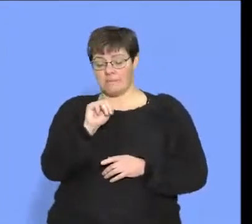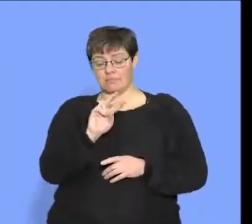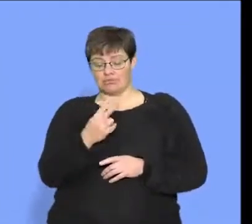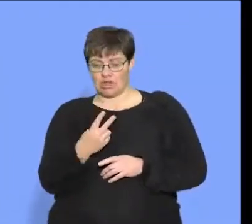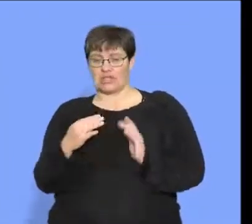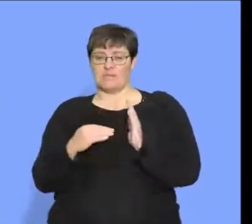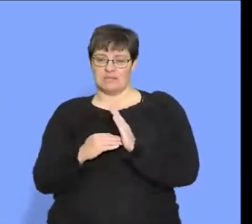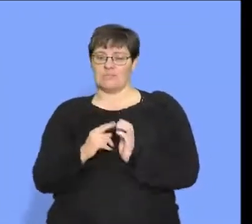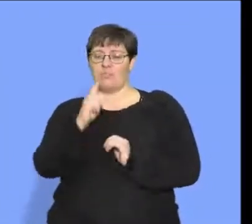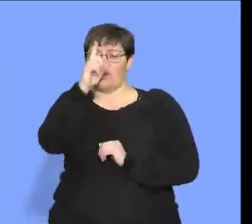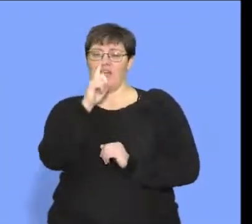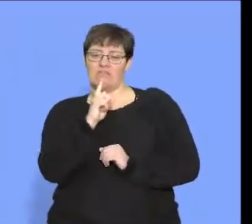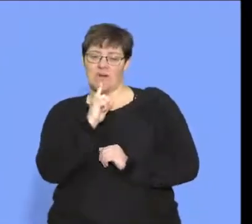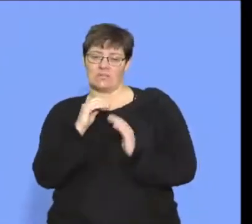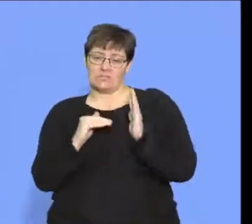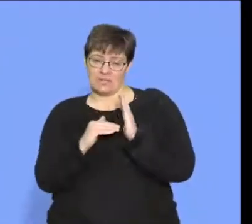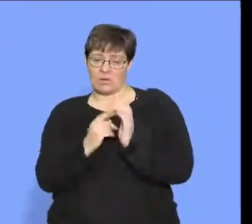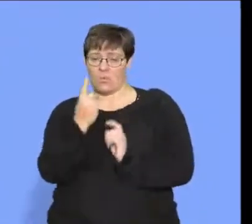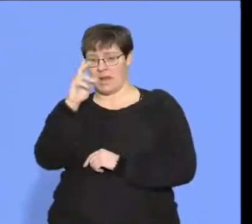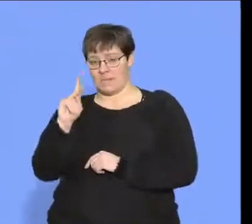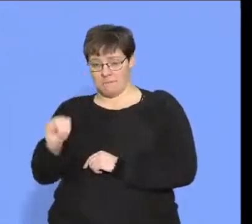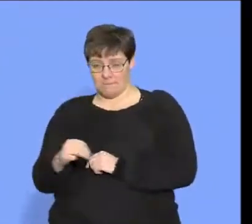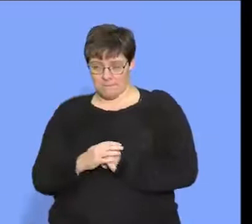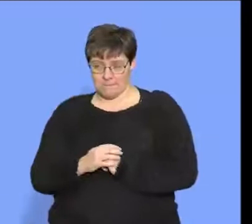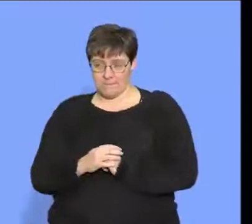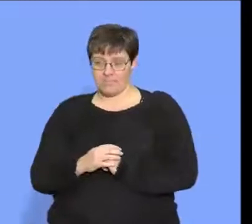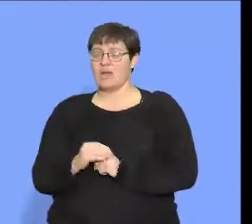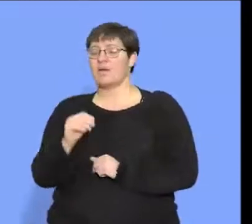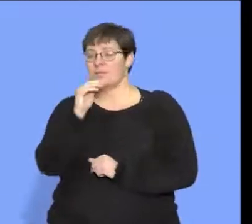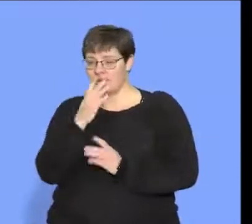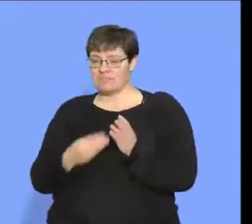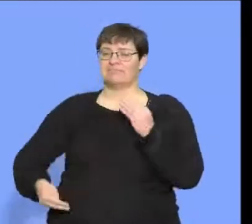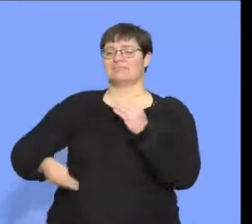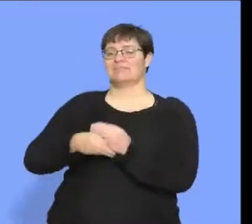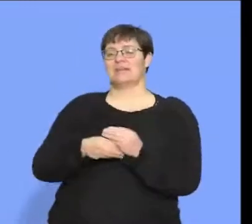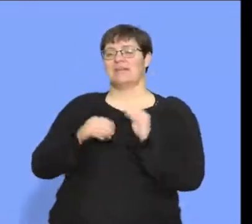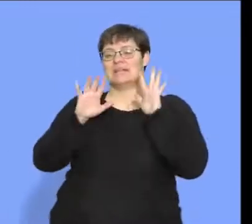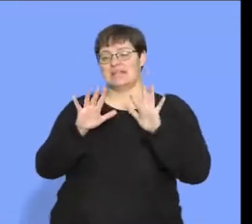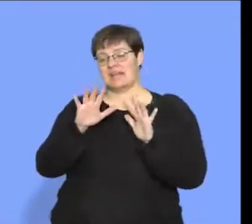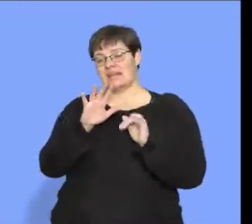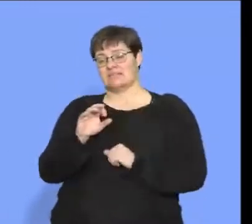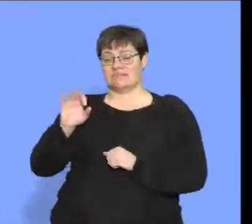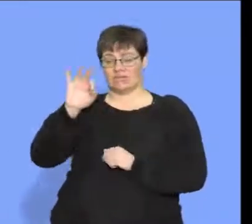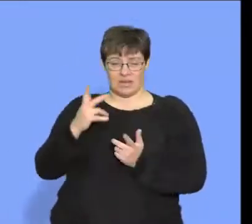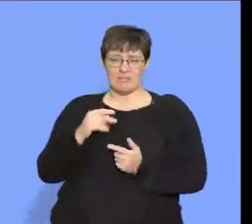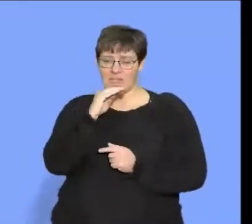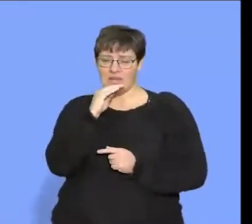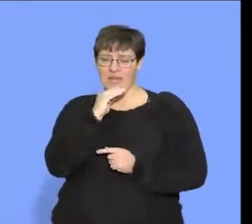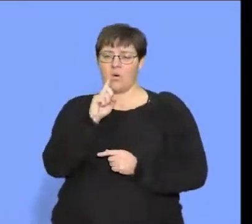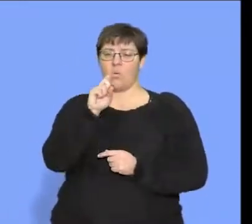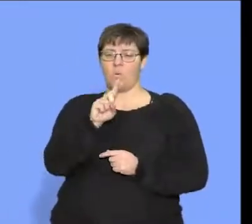kilometers to meters, and there are obviously 1,000 meters in a kilometer, so it's another 10 to the 3, which gives